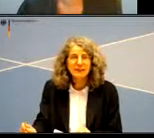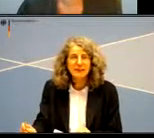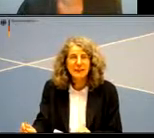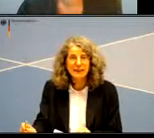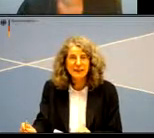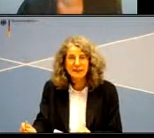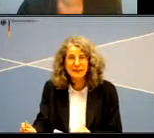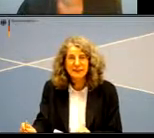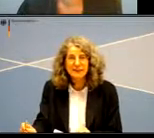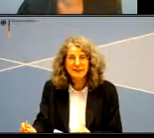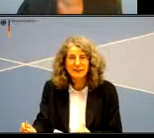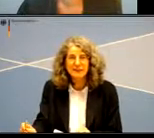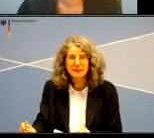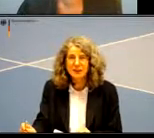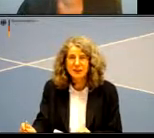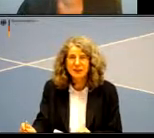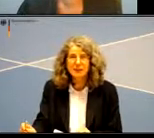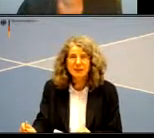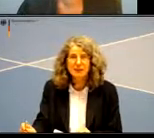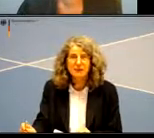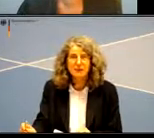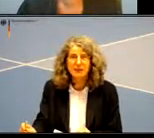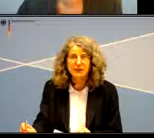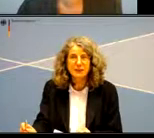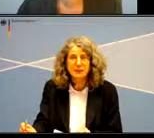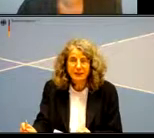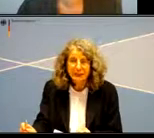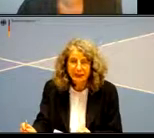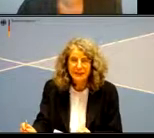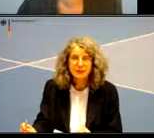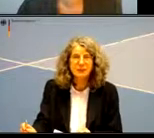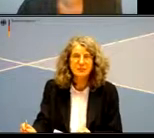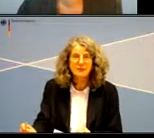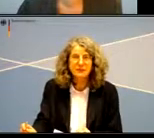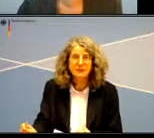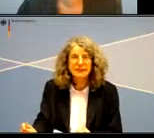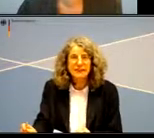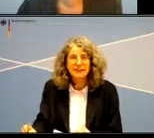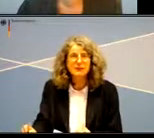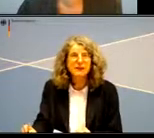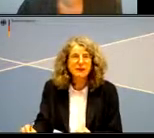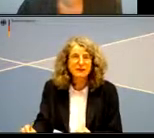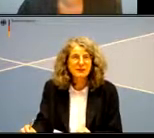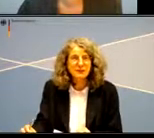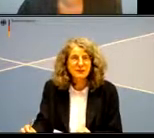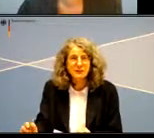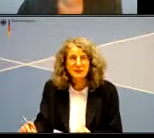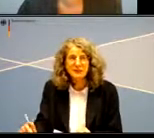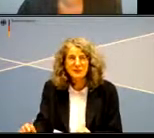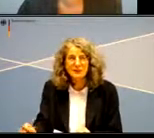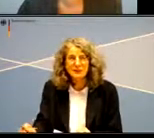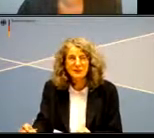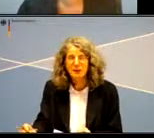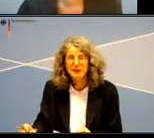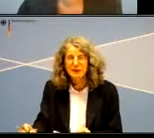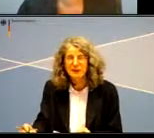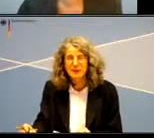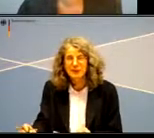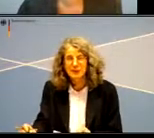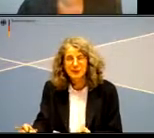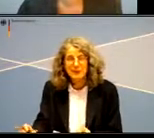from the Energy Cities, Eugene Bardin from Energy and Enercorp, sorry, and we have the two distinguished